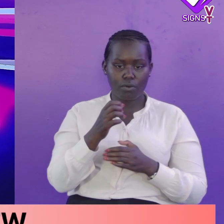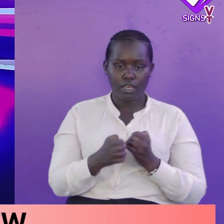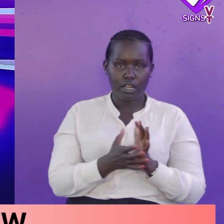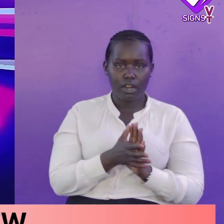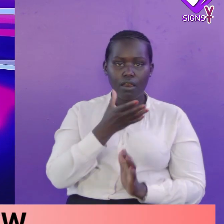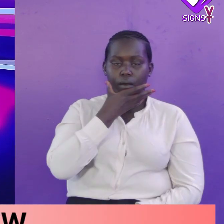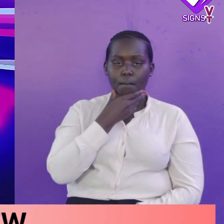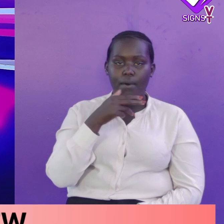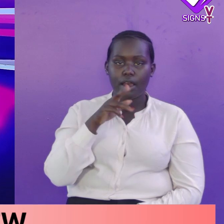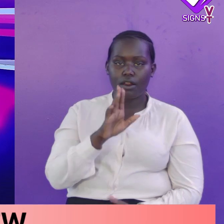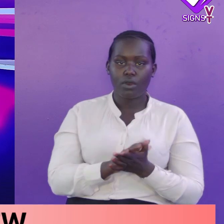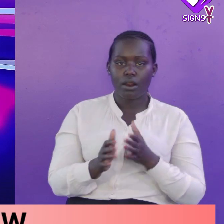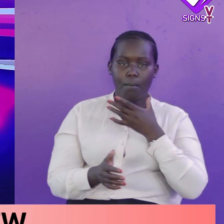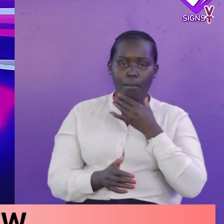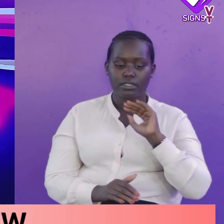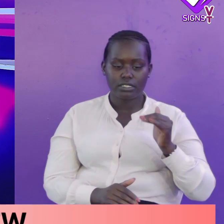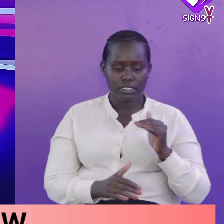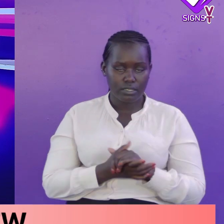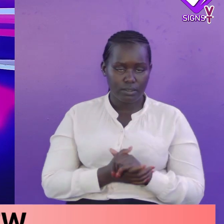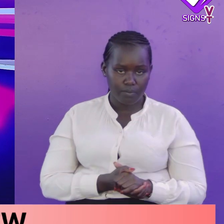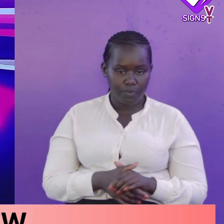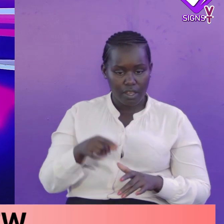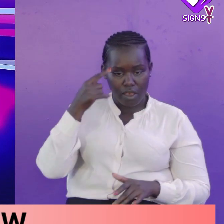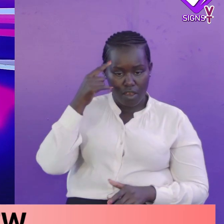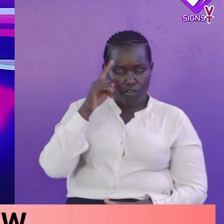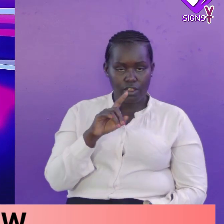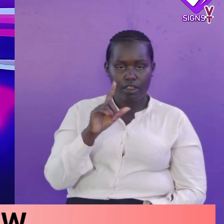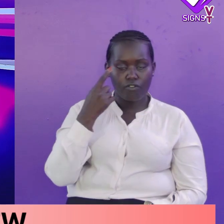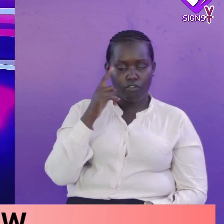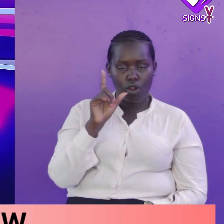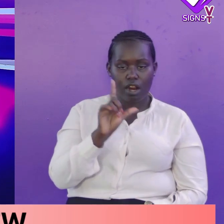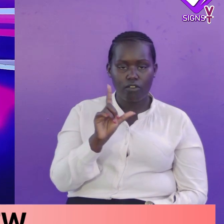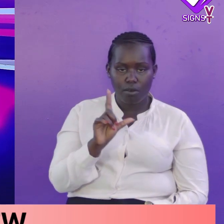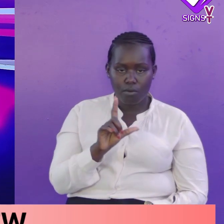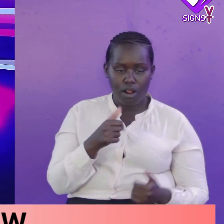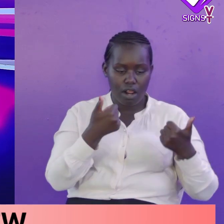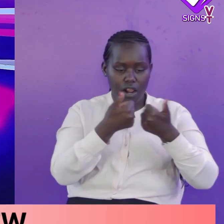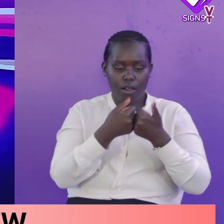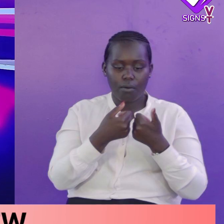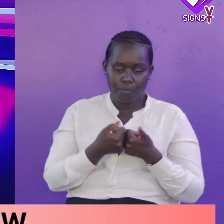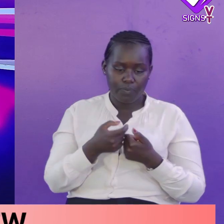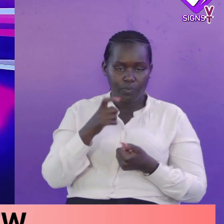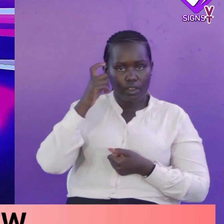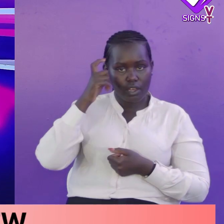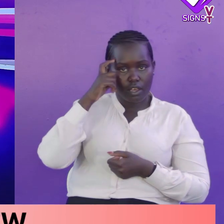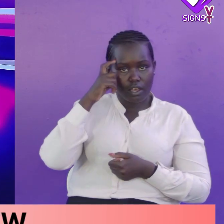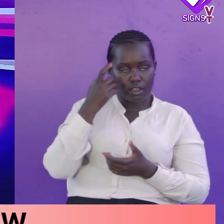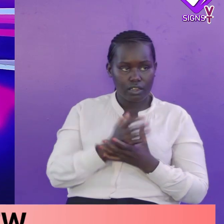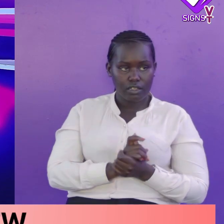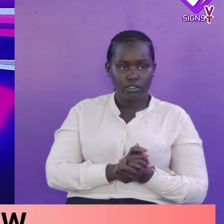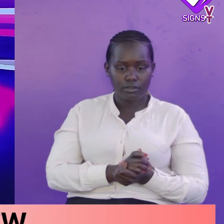City. For the Liverpool game, I think you are